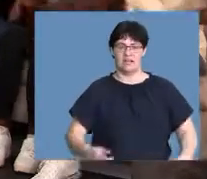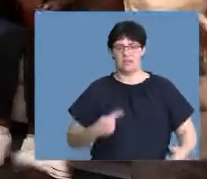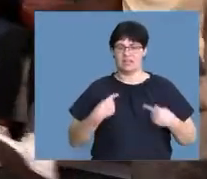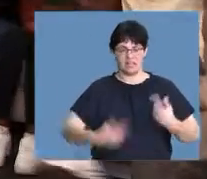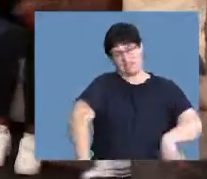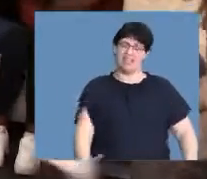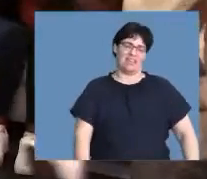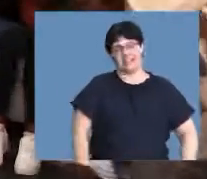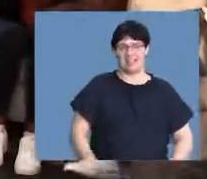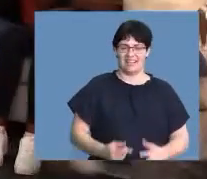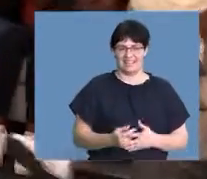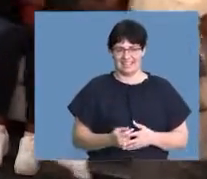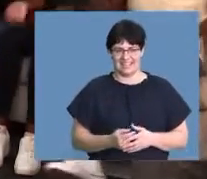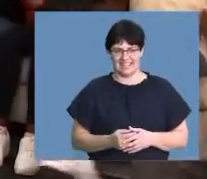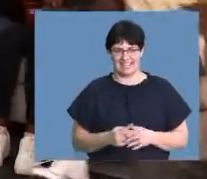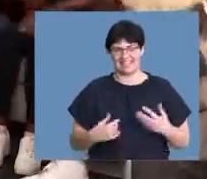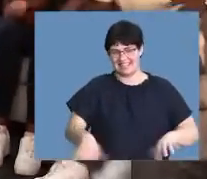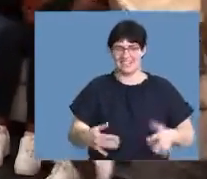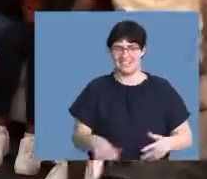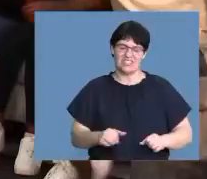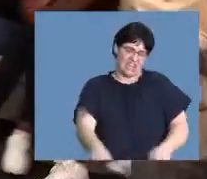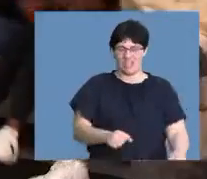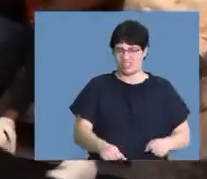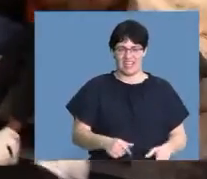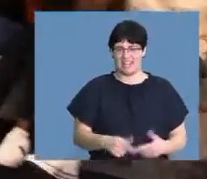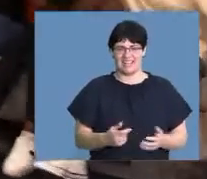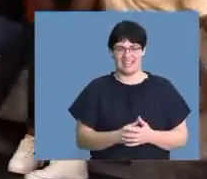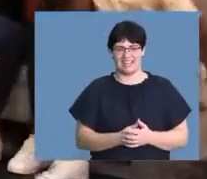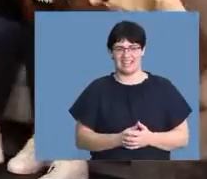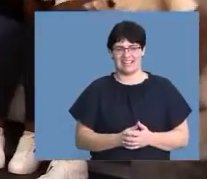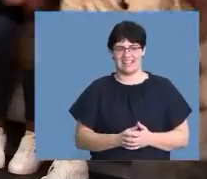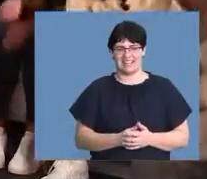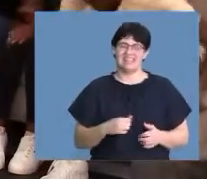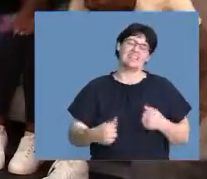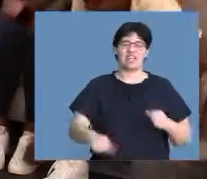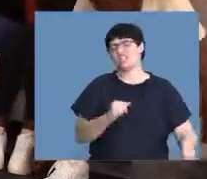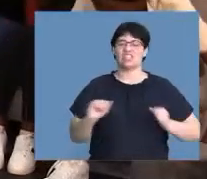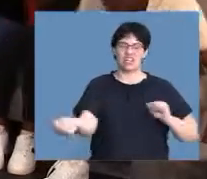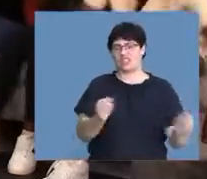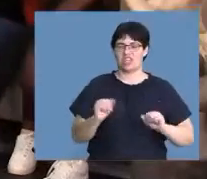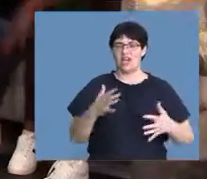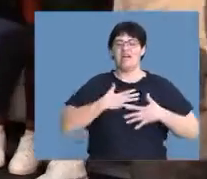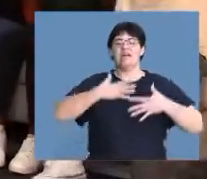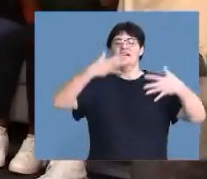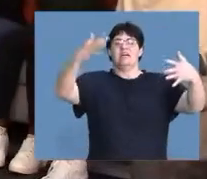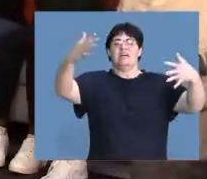Yeah. Whoa. Okay, shake yourself out. Take a deep breath.